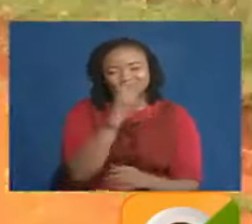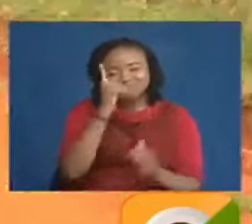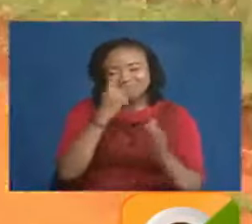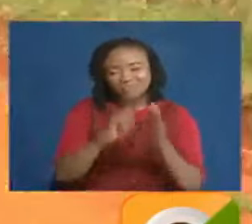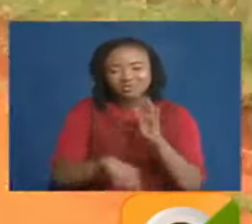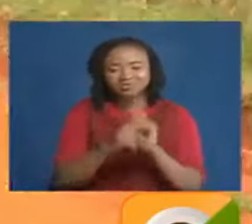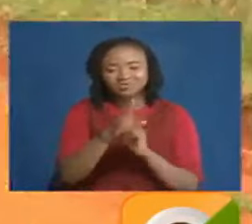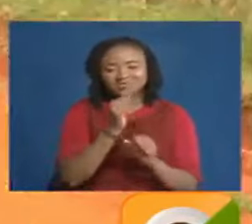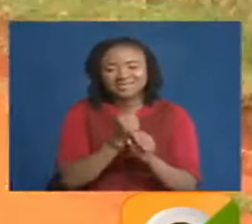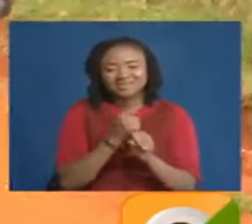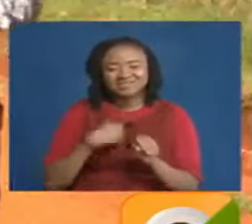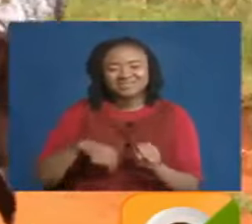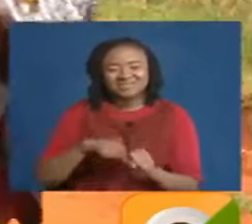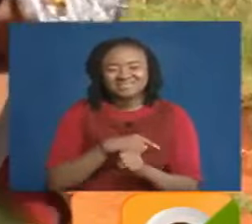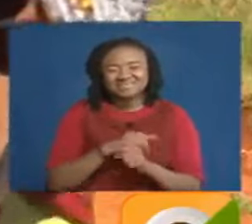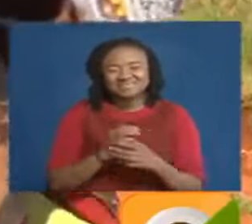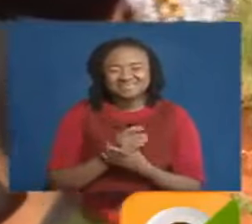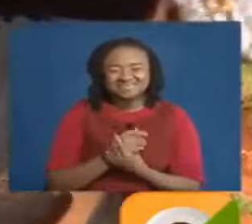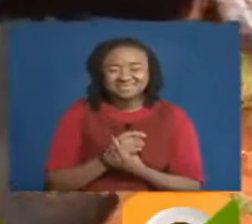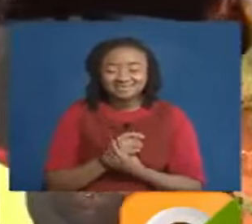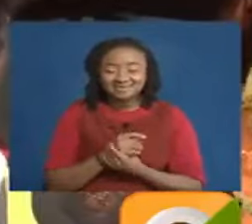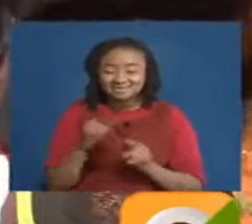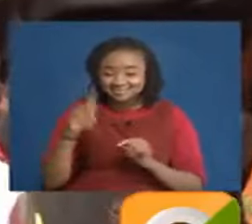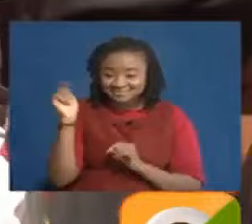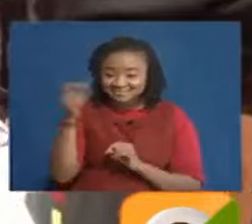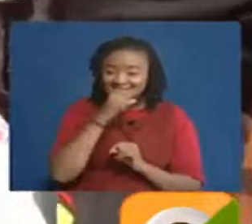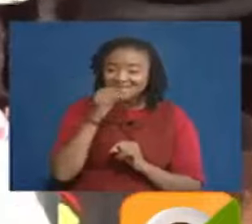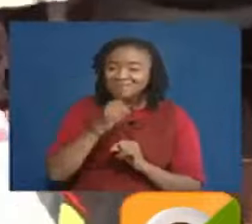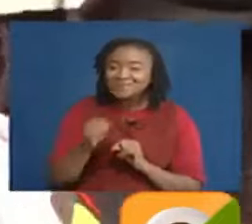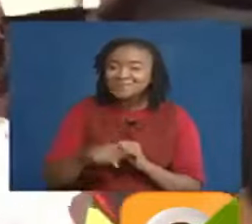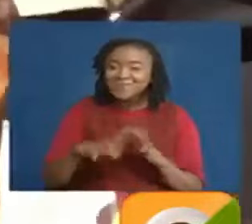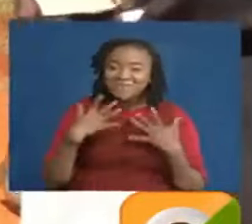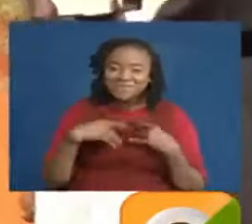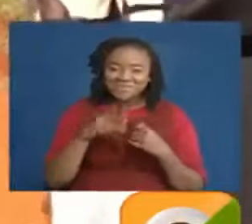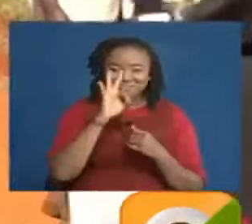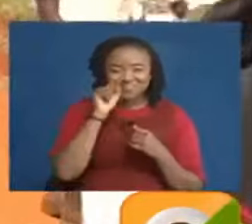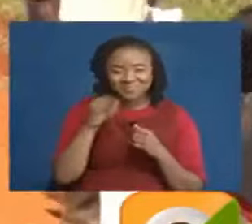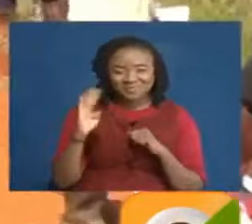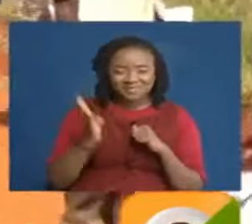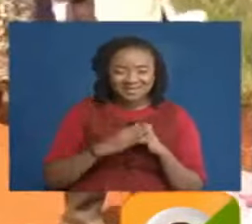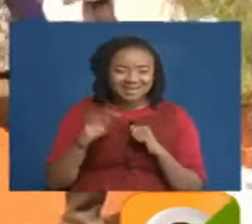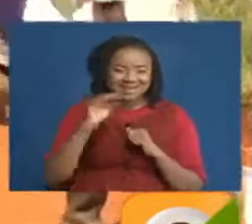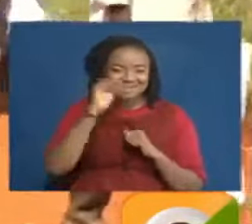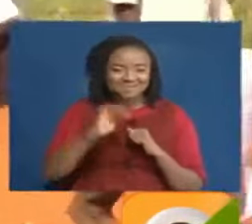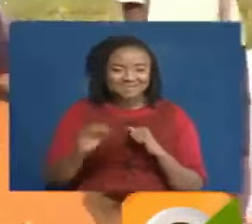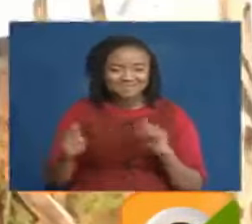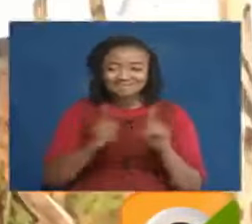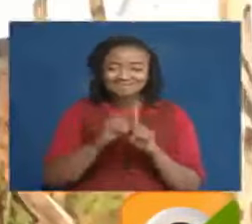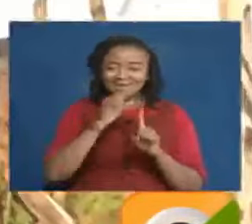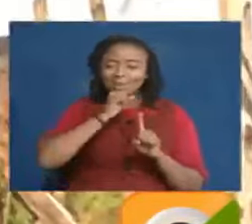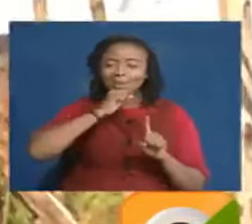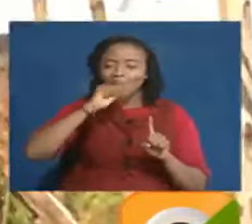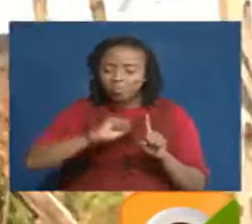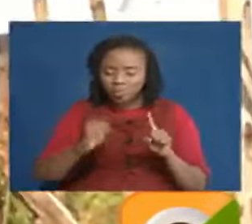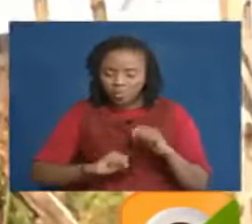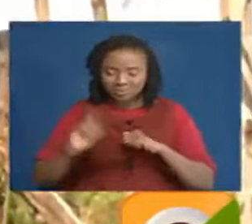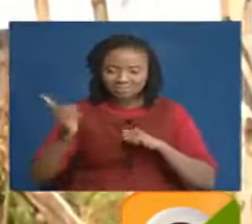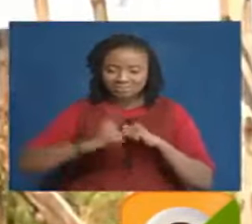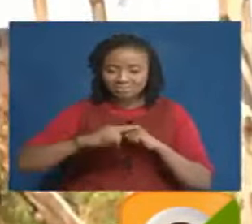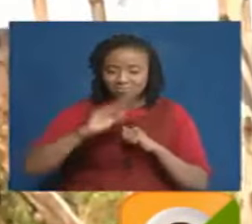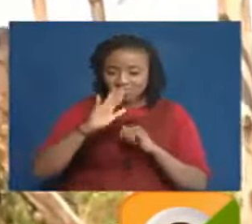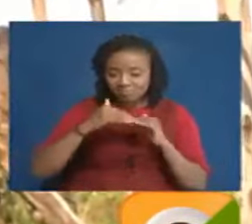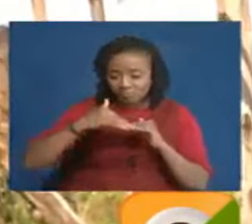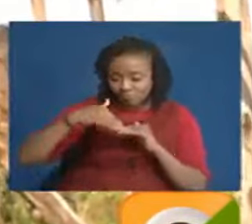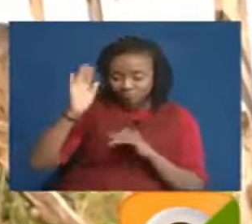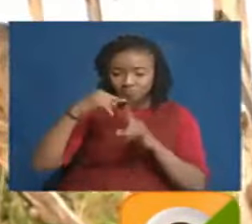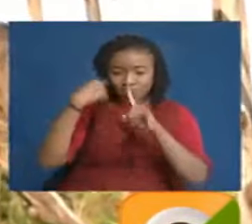us. Kenya had an elderly population of 3.9%. Senior citizens aged 65 and above